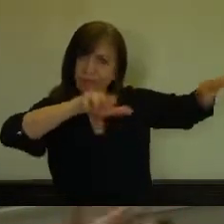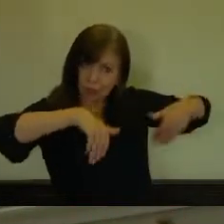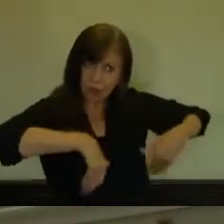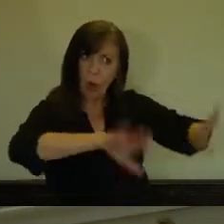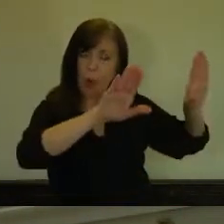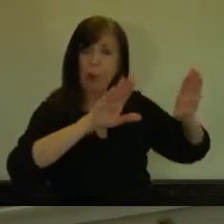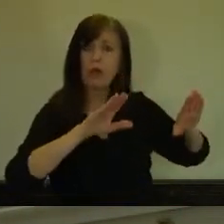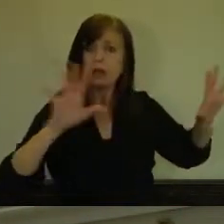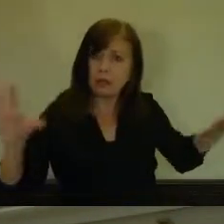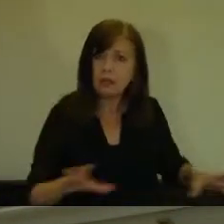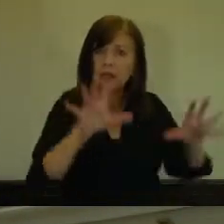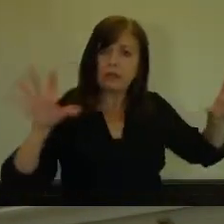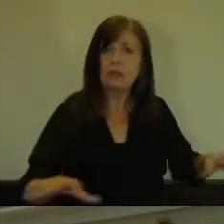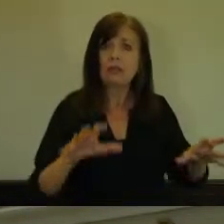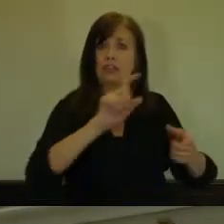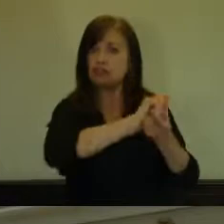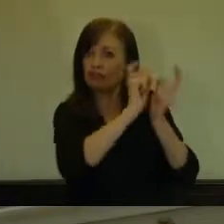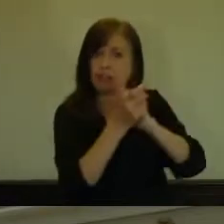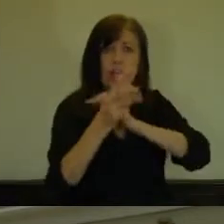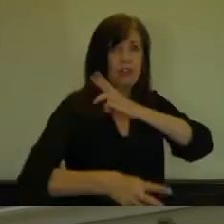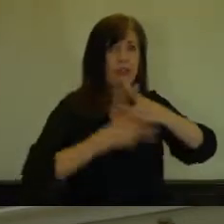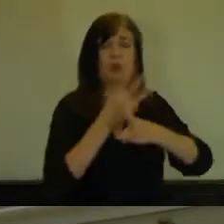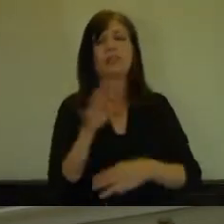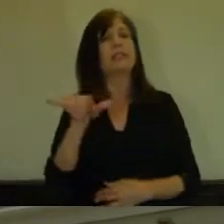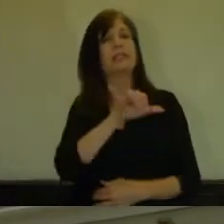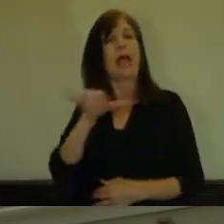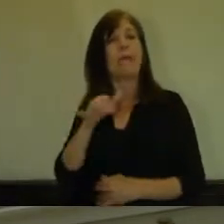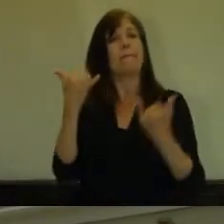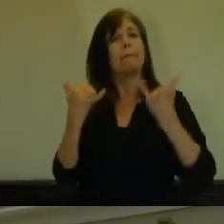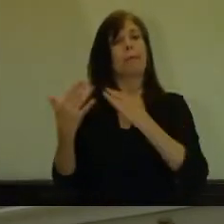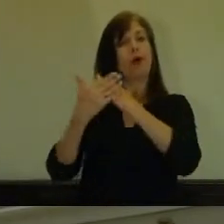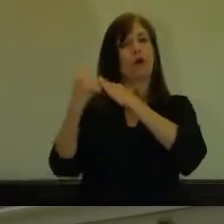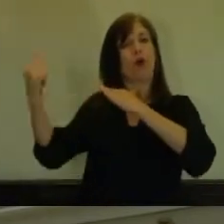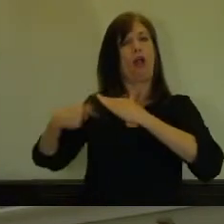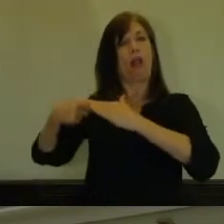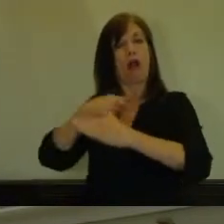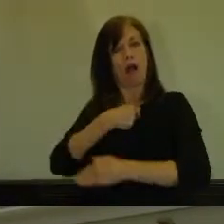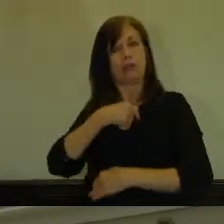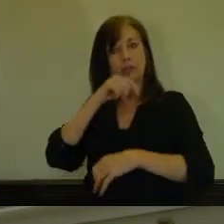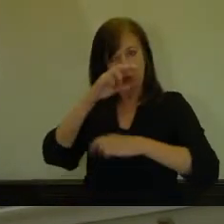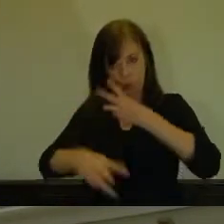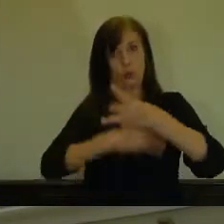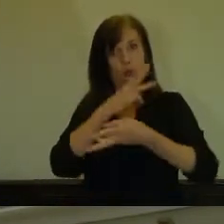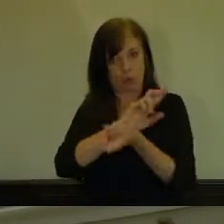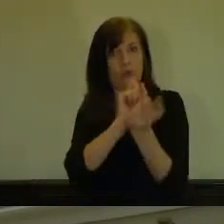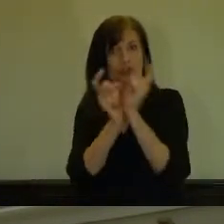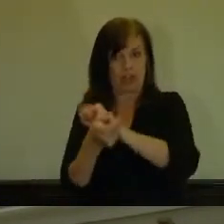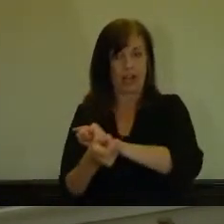transformative work in the world in which they live, just as he is calling us to do the same.